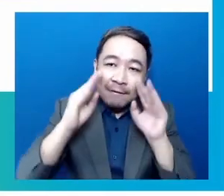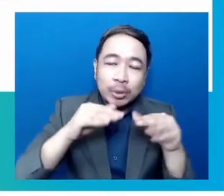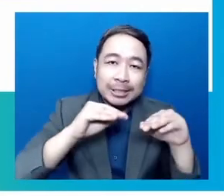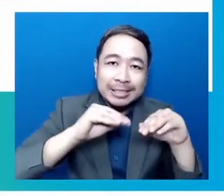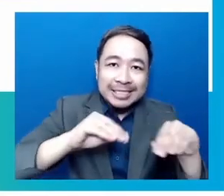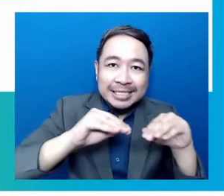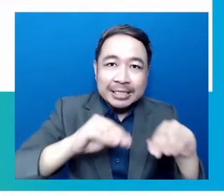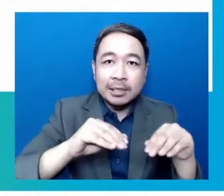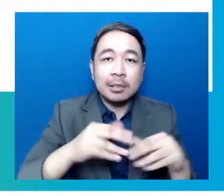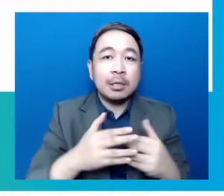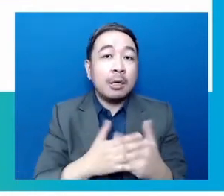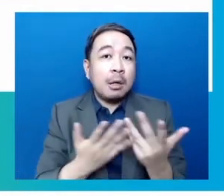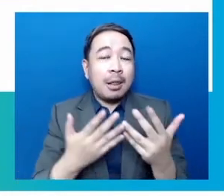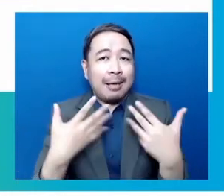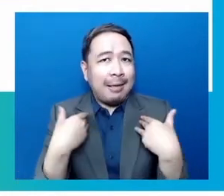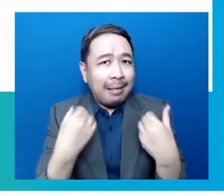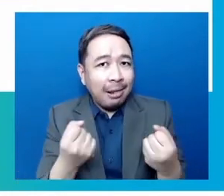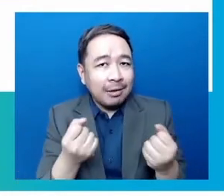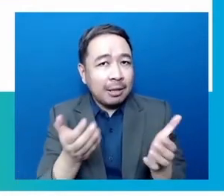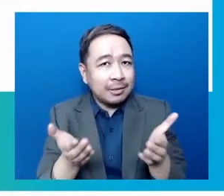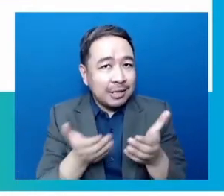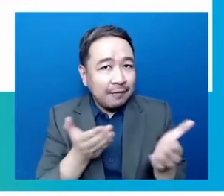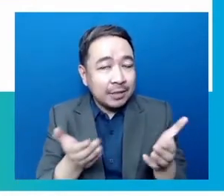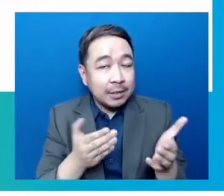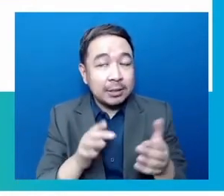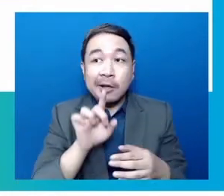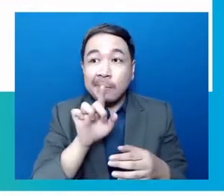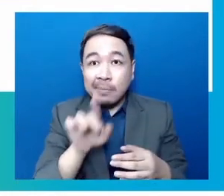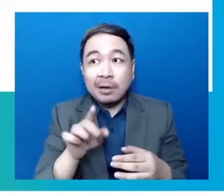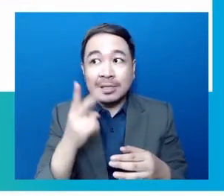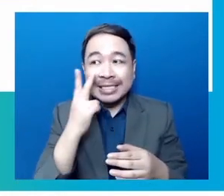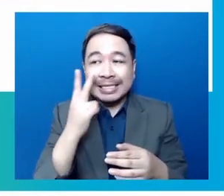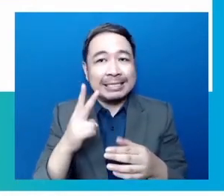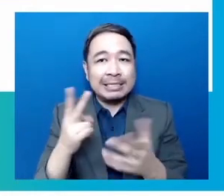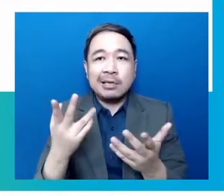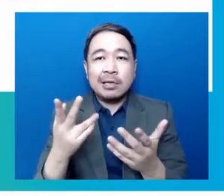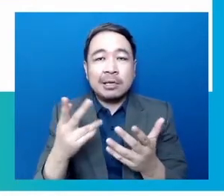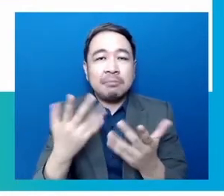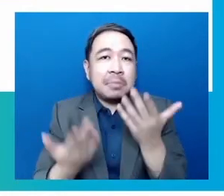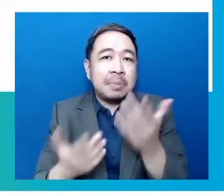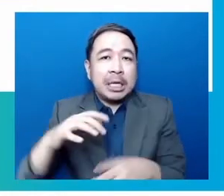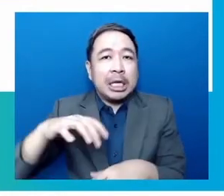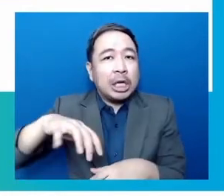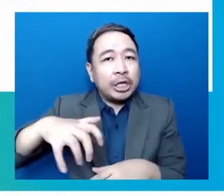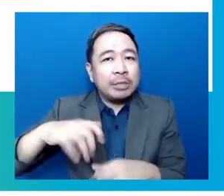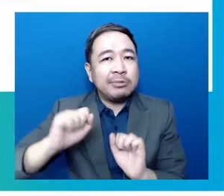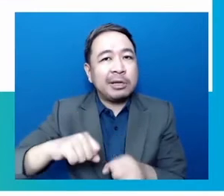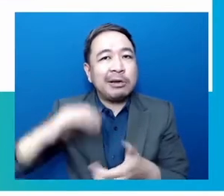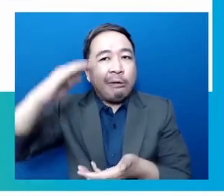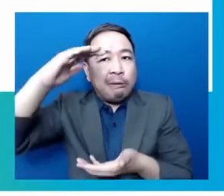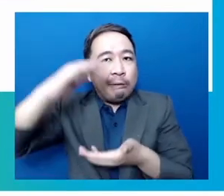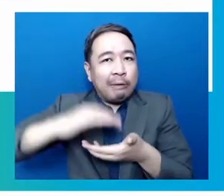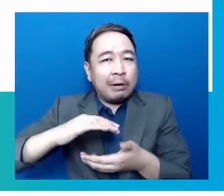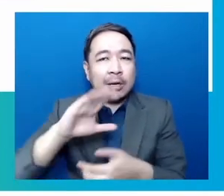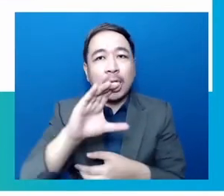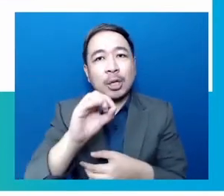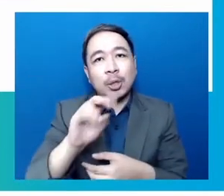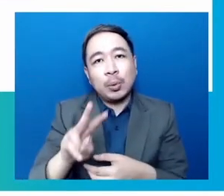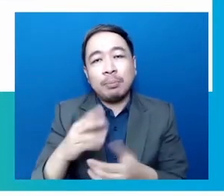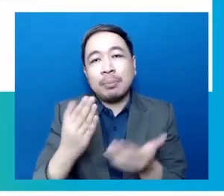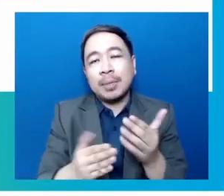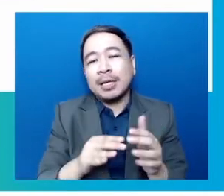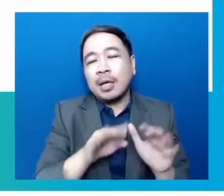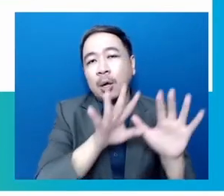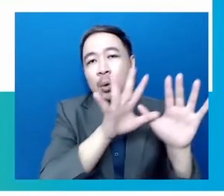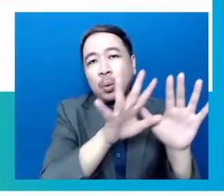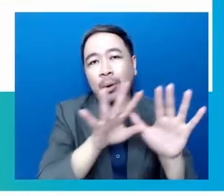and environmental destruction would have not been happened. The country could reduce emission of, you know, at least the 19 million tons